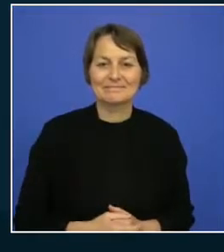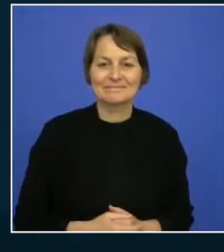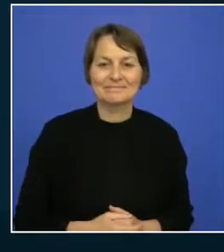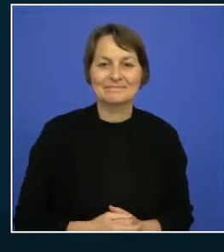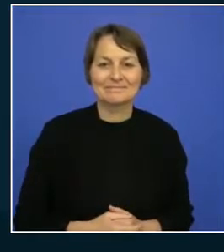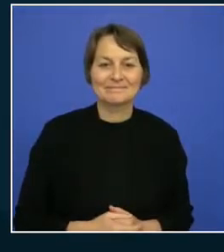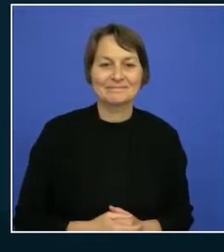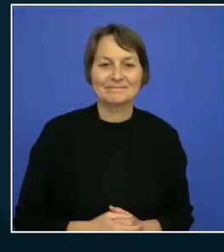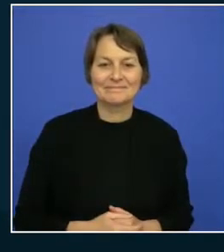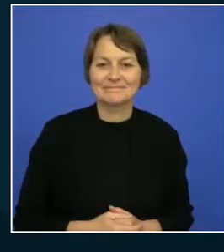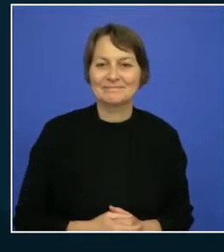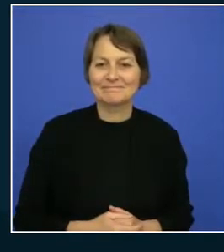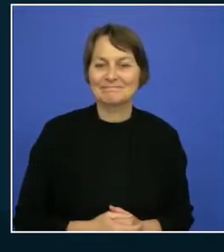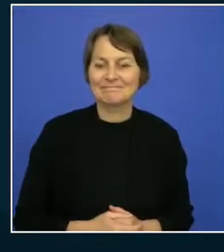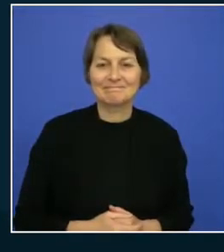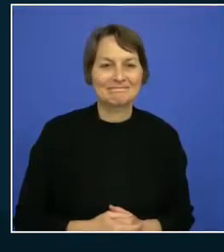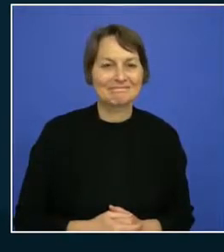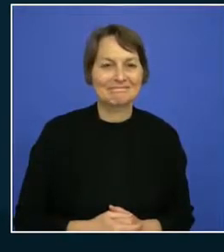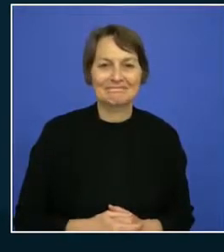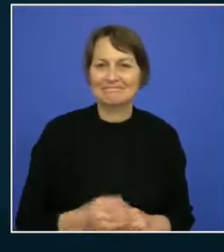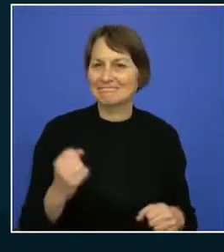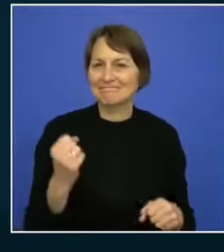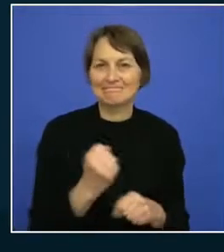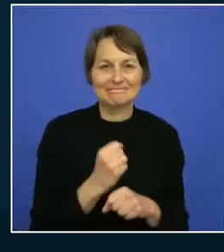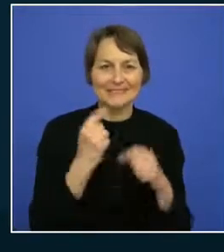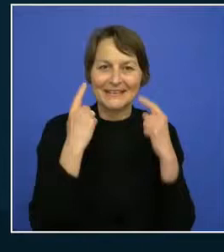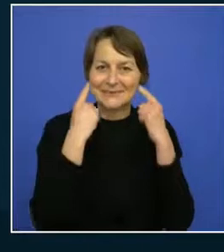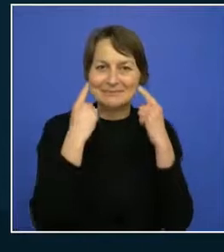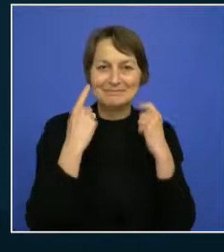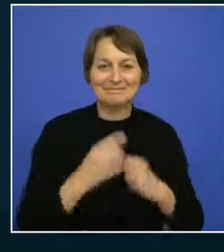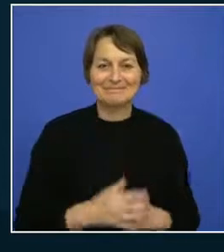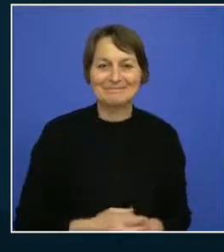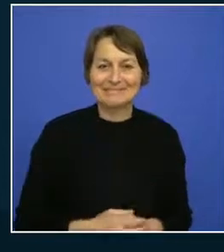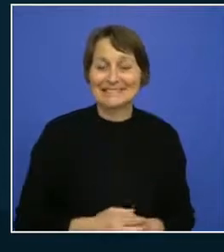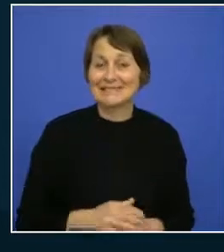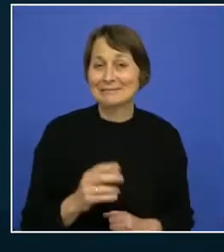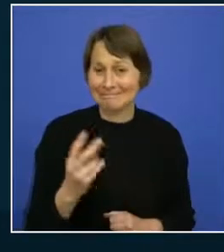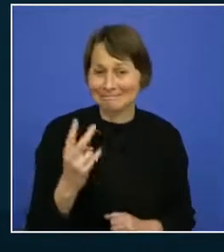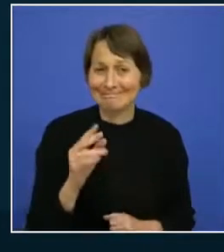We cannot hear you. Yes, I was going to say.